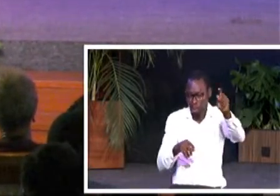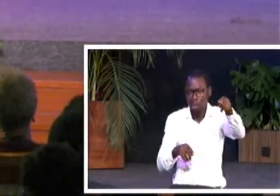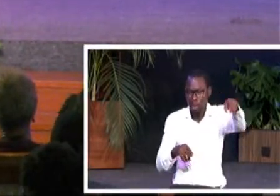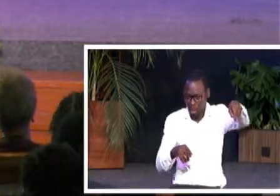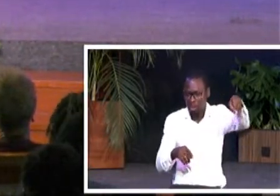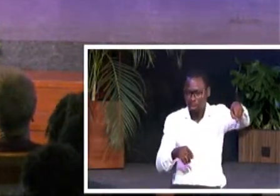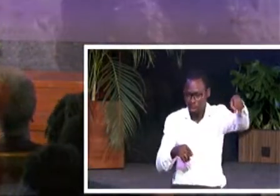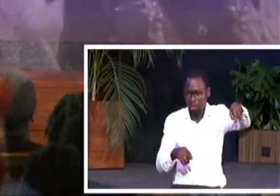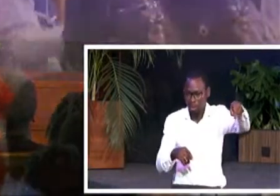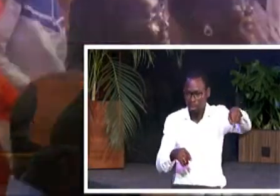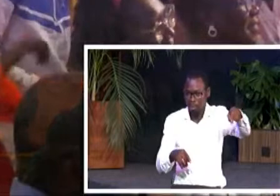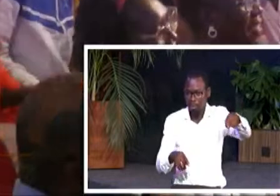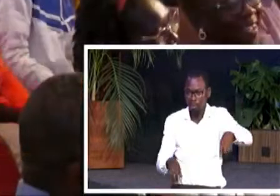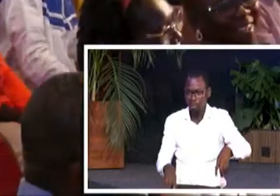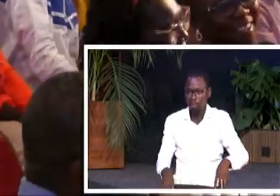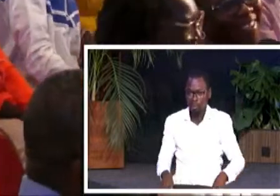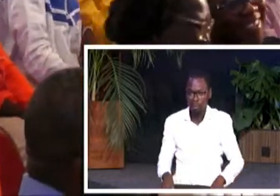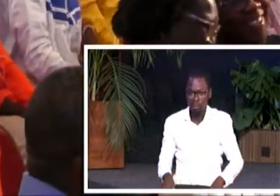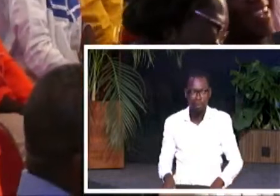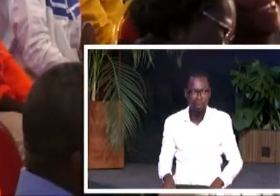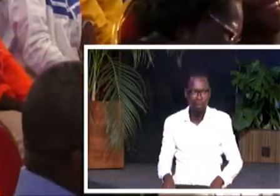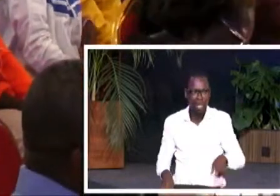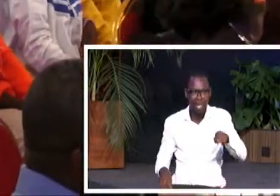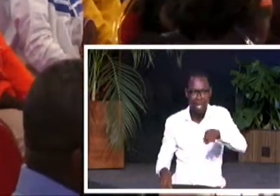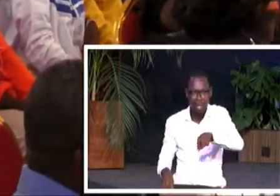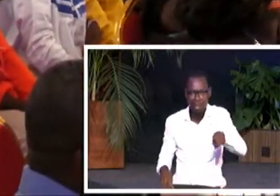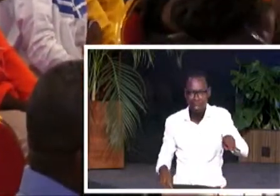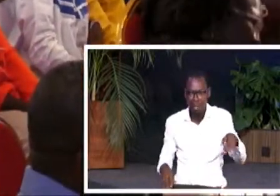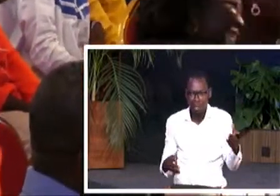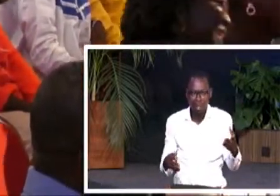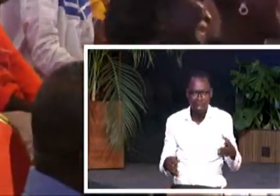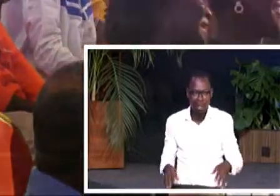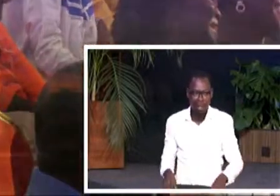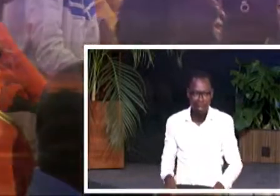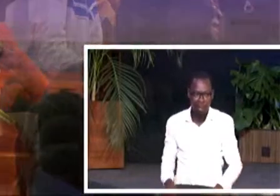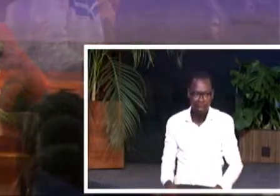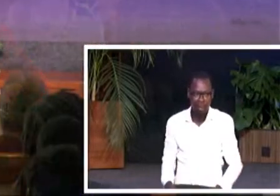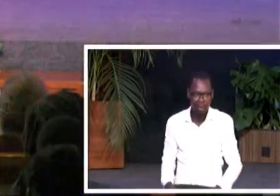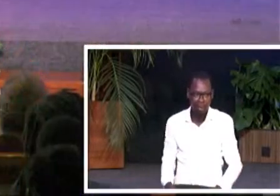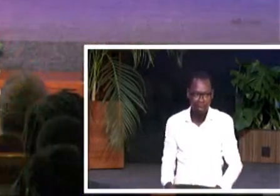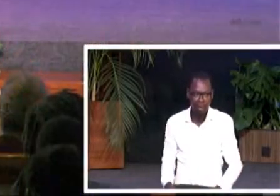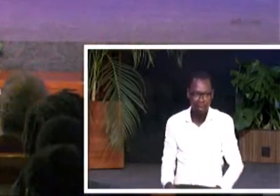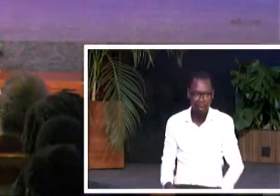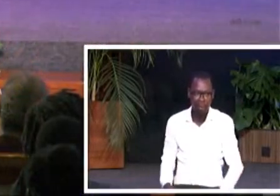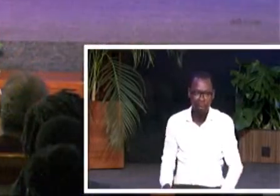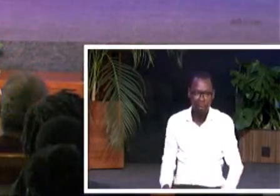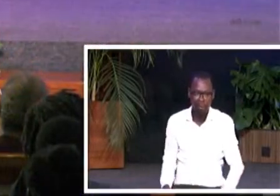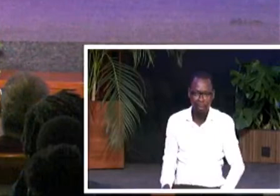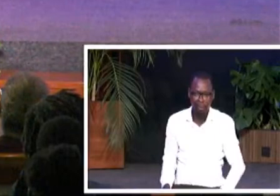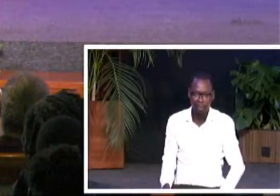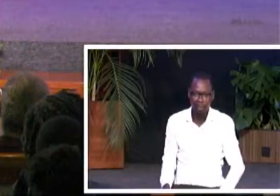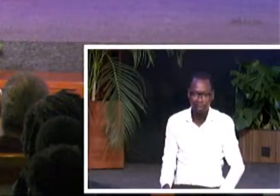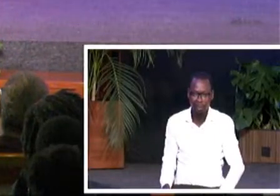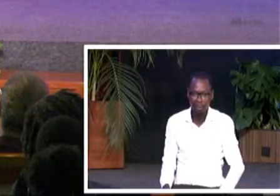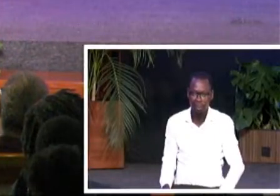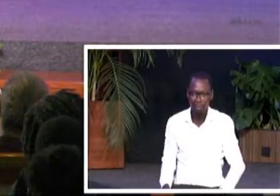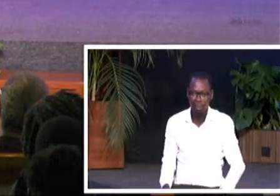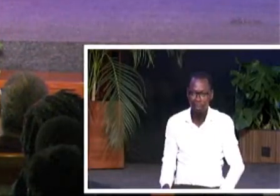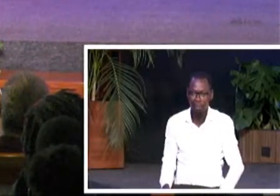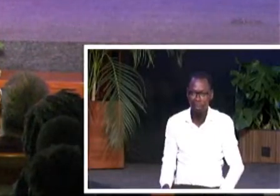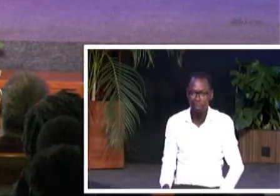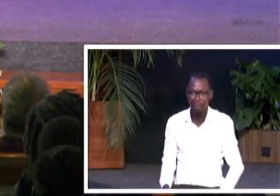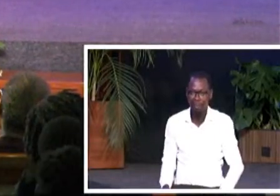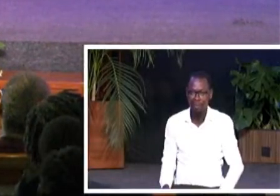Or here? Oh, here, down, 10, 10, 10. There's one that I've touched. I have